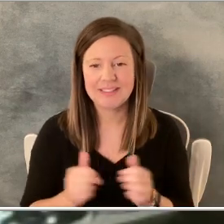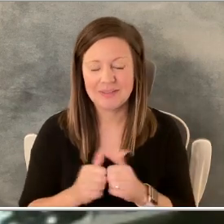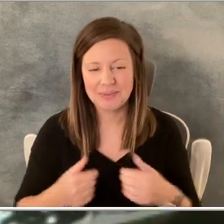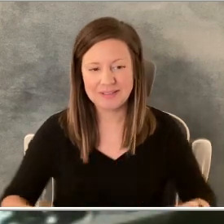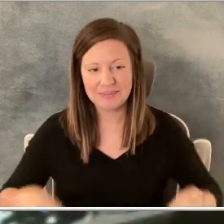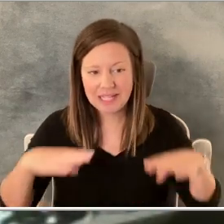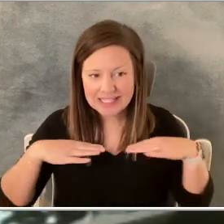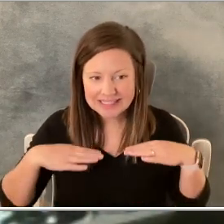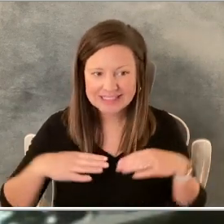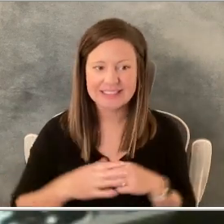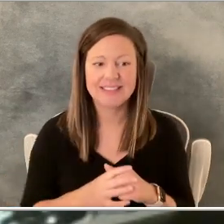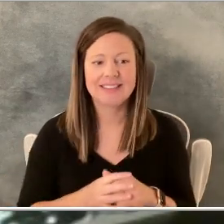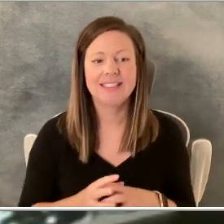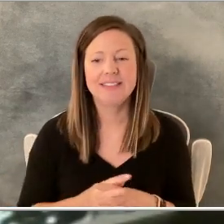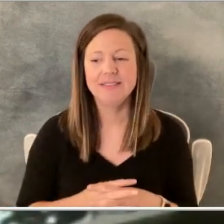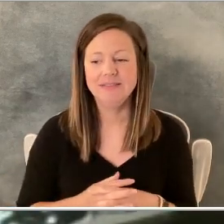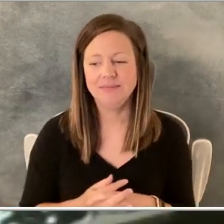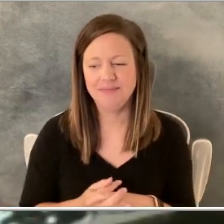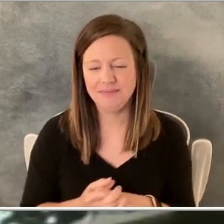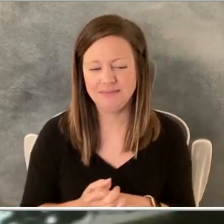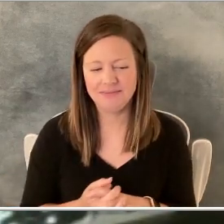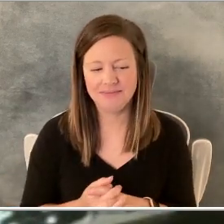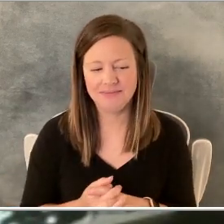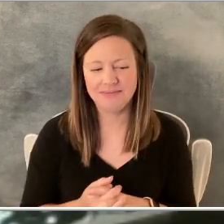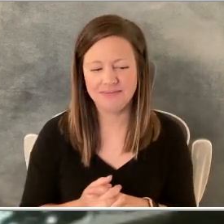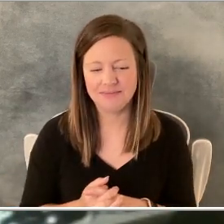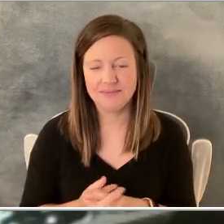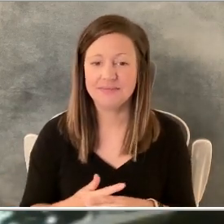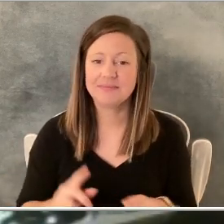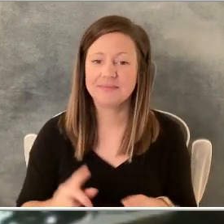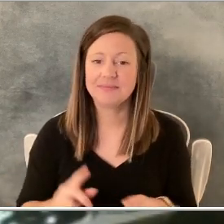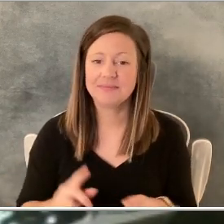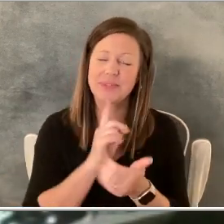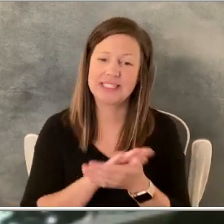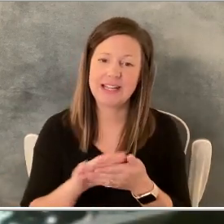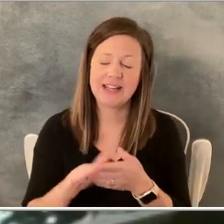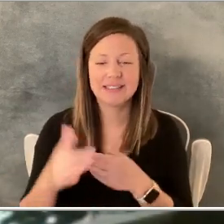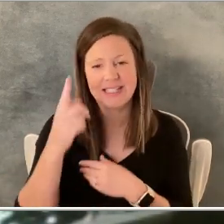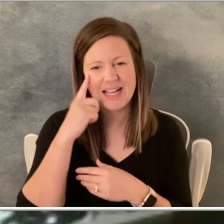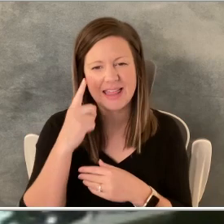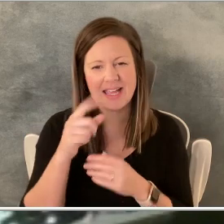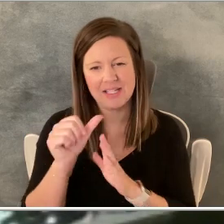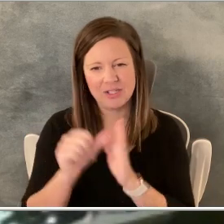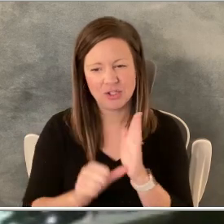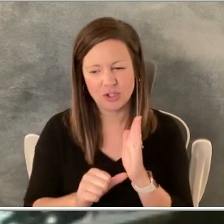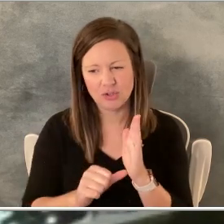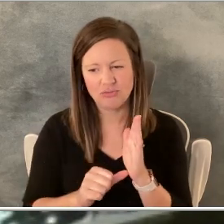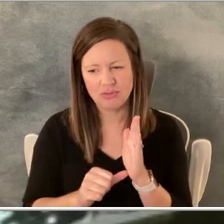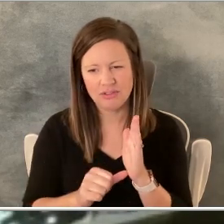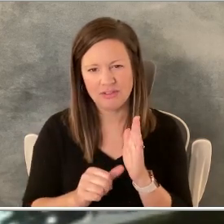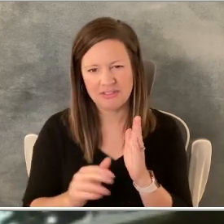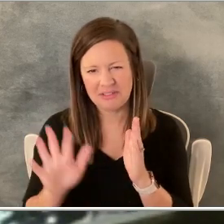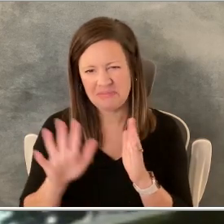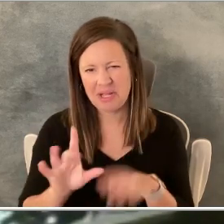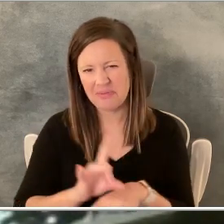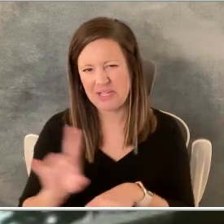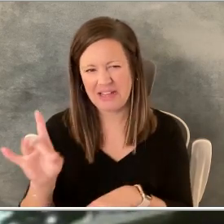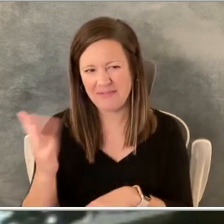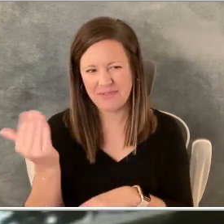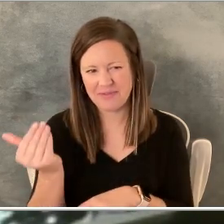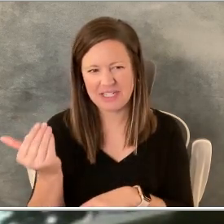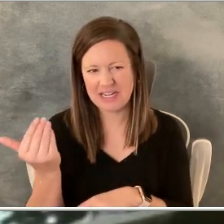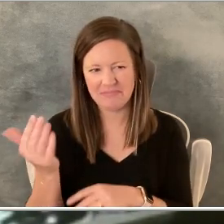on. But everybody was nice. I think I got into surgery about 8:15, something like